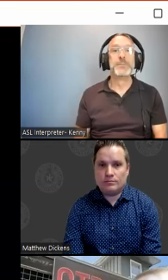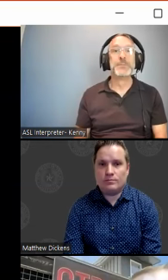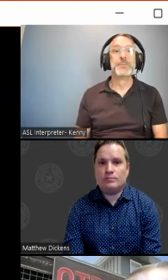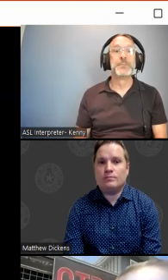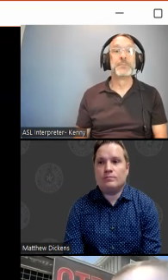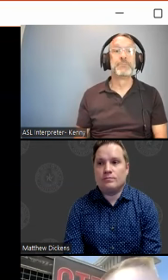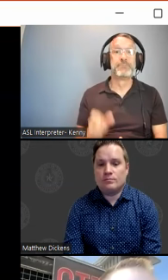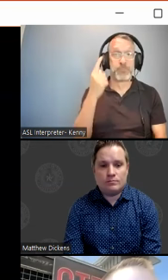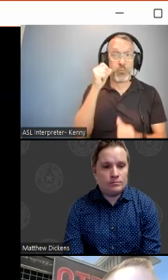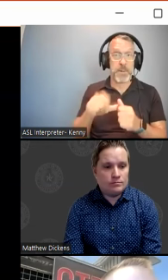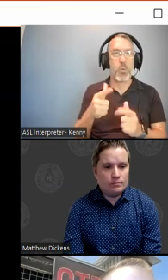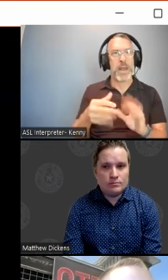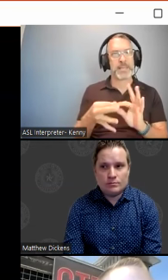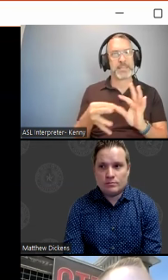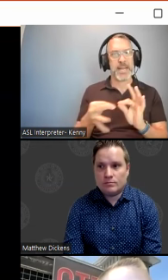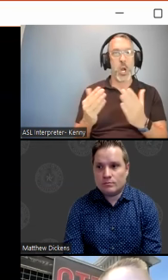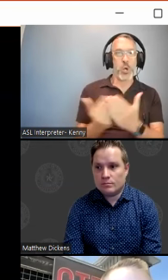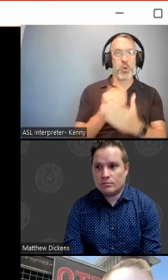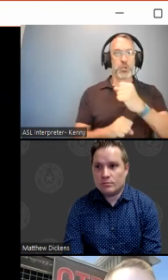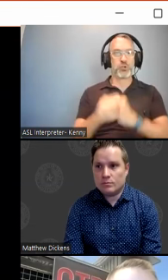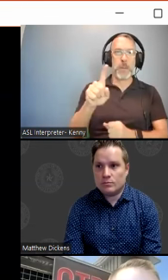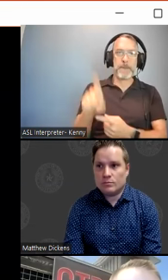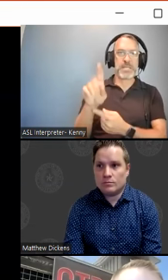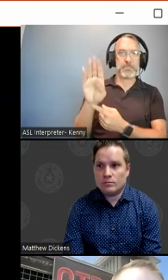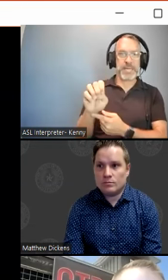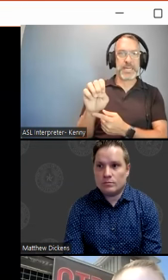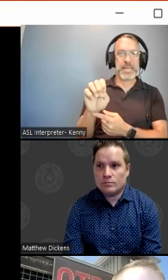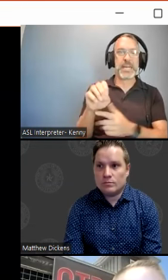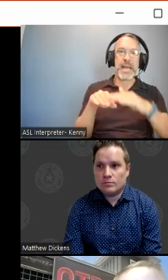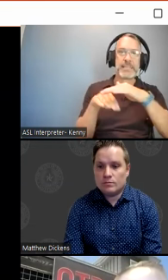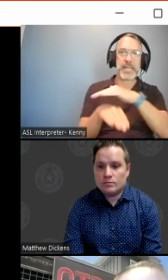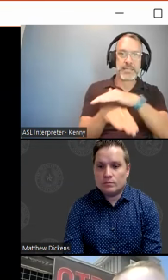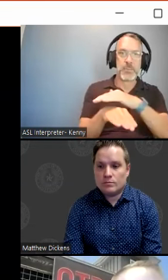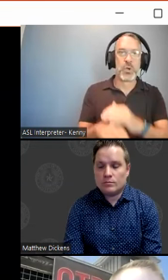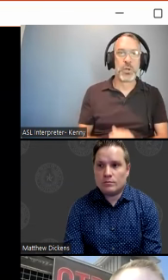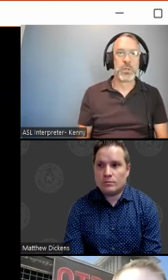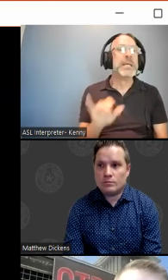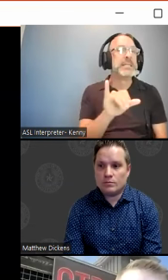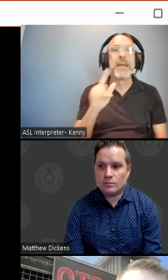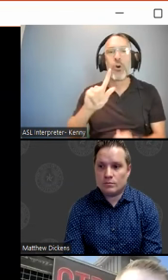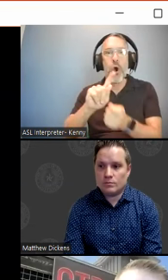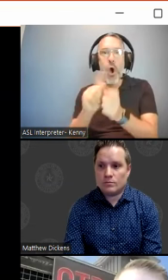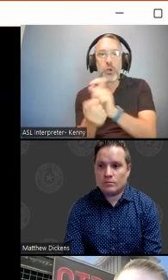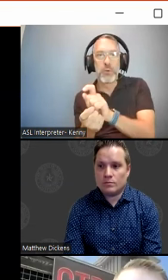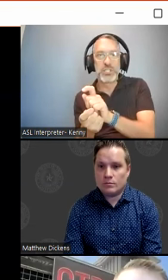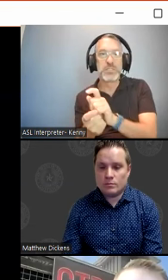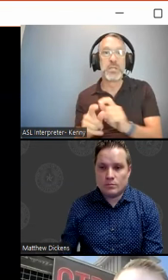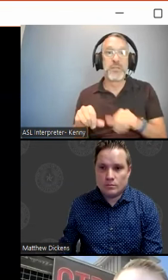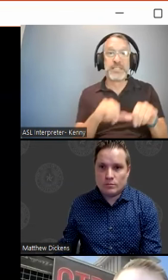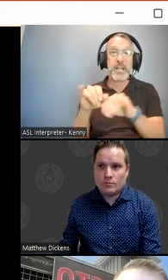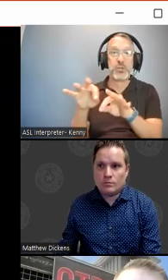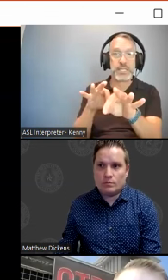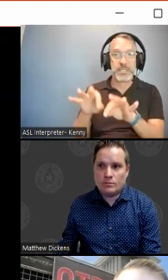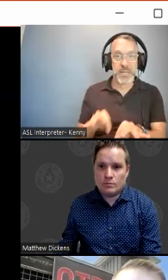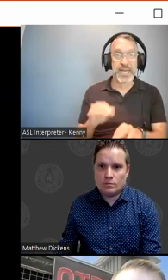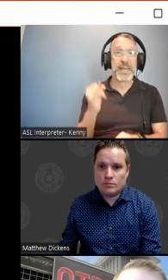Now, remember when I said that new construction has to be made accessible, and the same goes for alterations. The standards explain